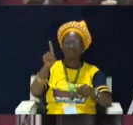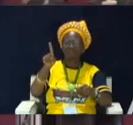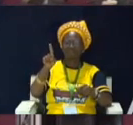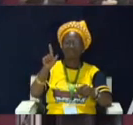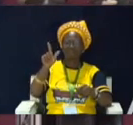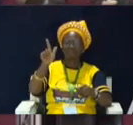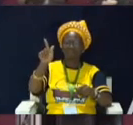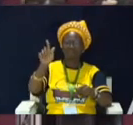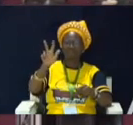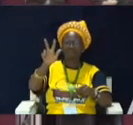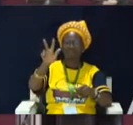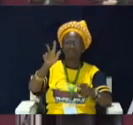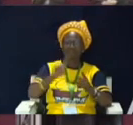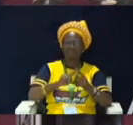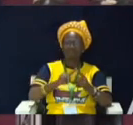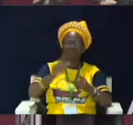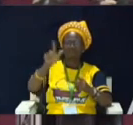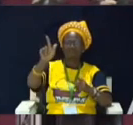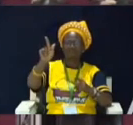23 to